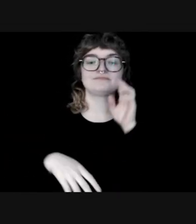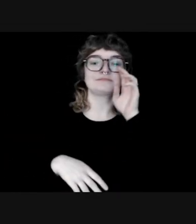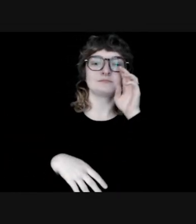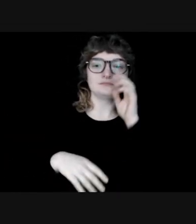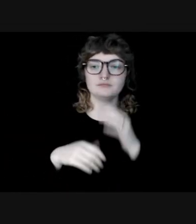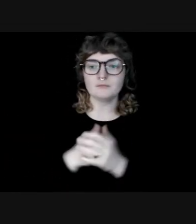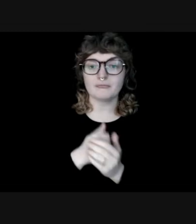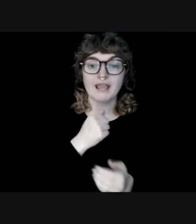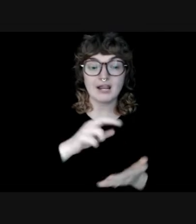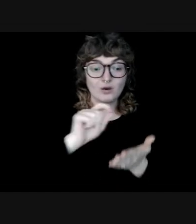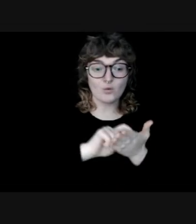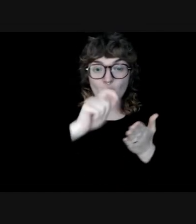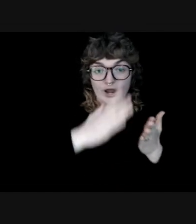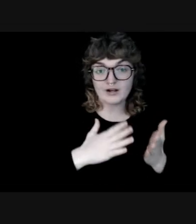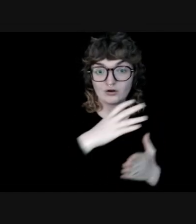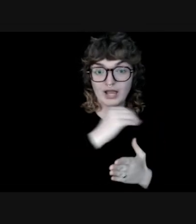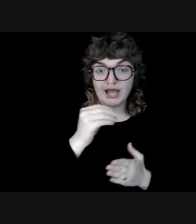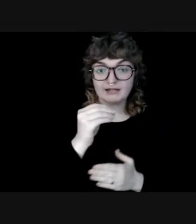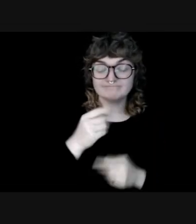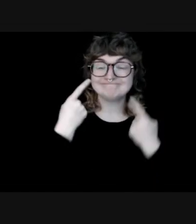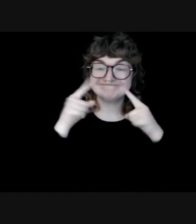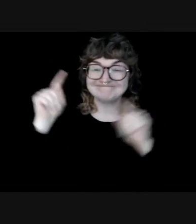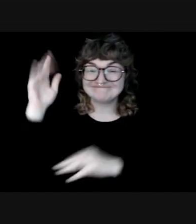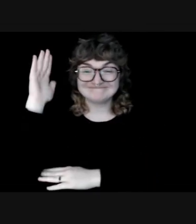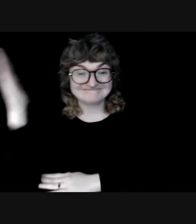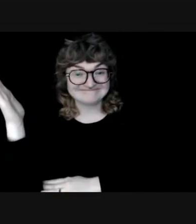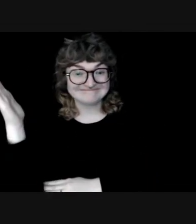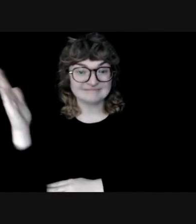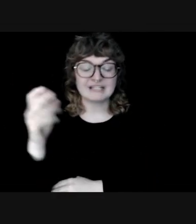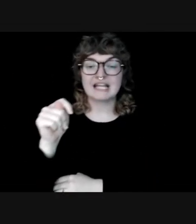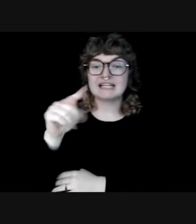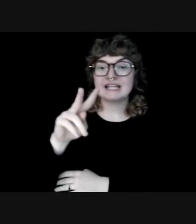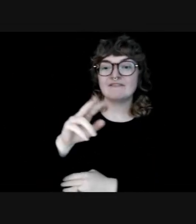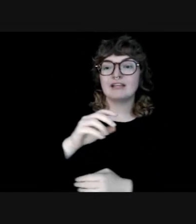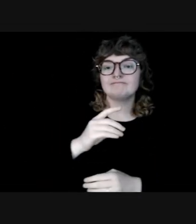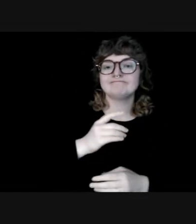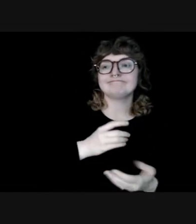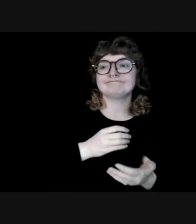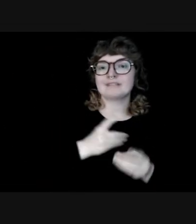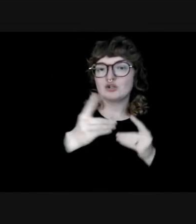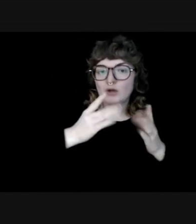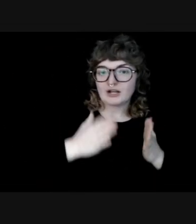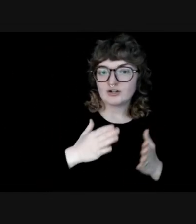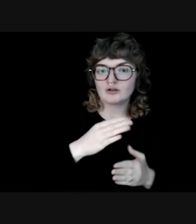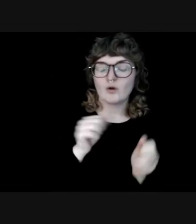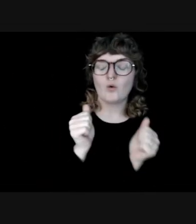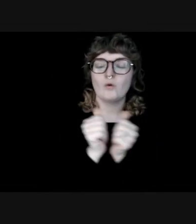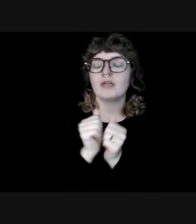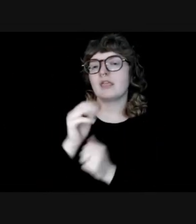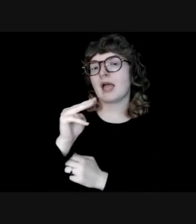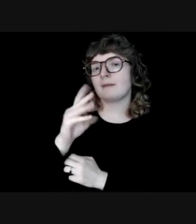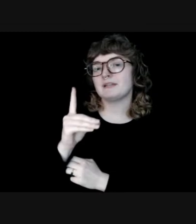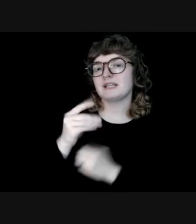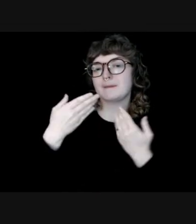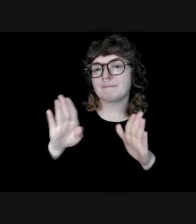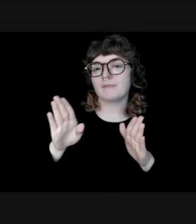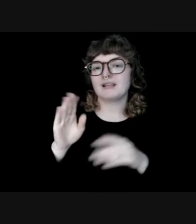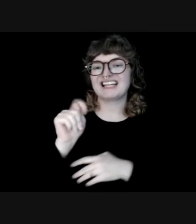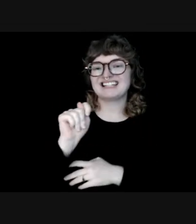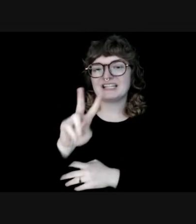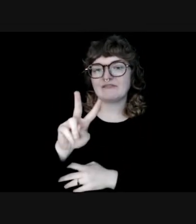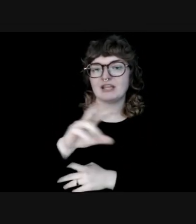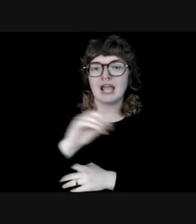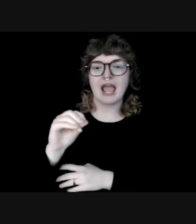was a writer and popular speaker, a public television producer with Maryland Public TV, and led three important Maryland